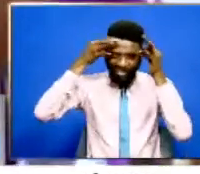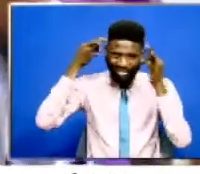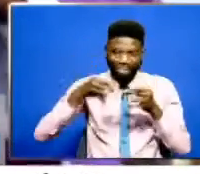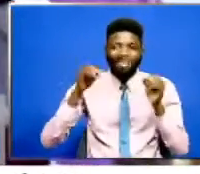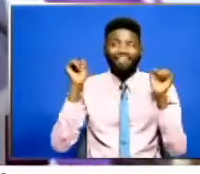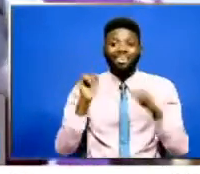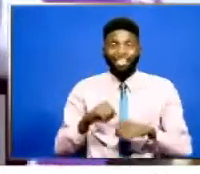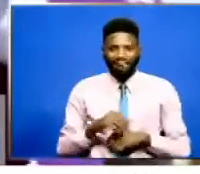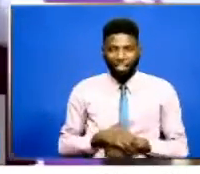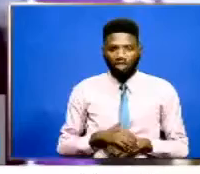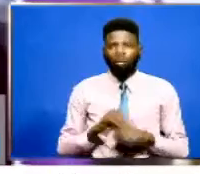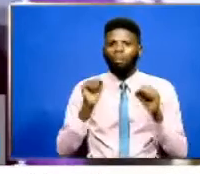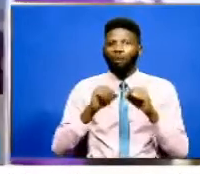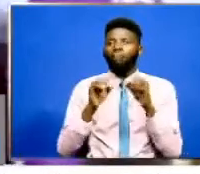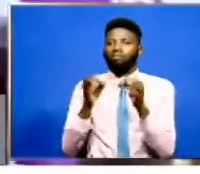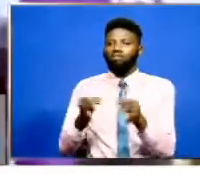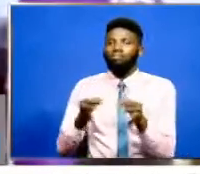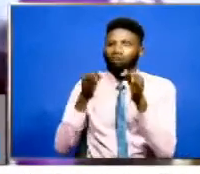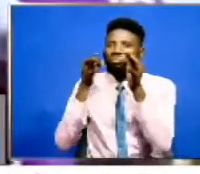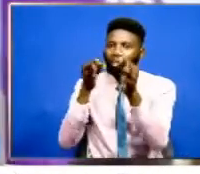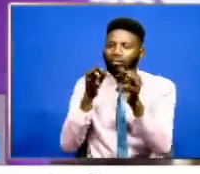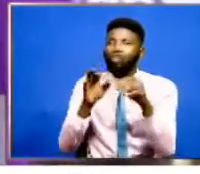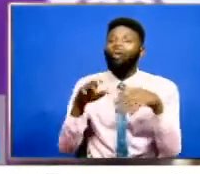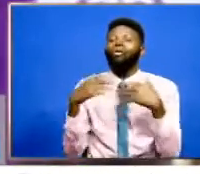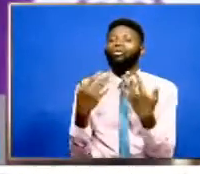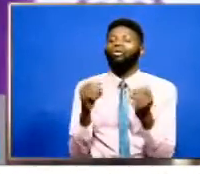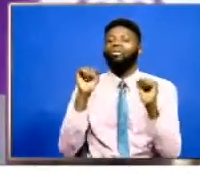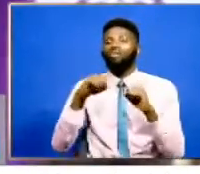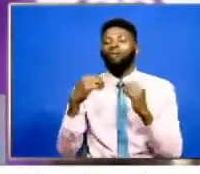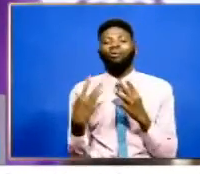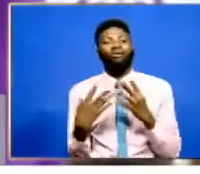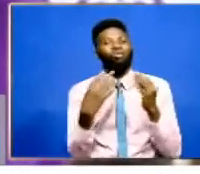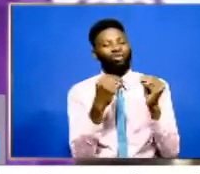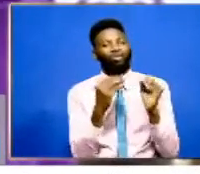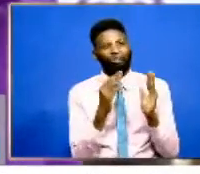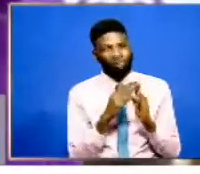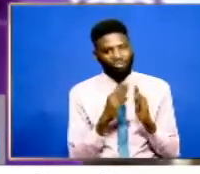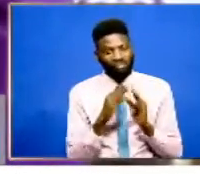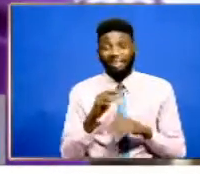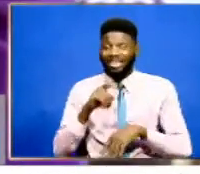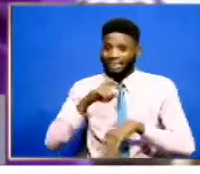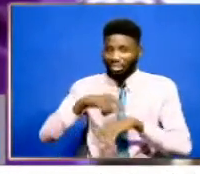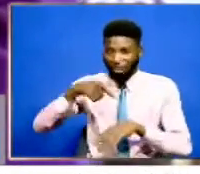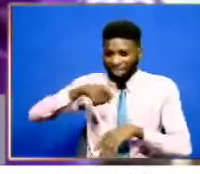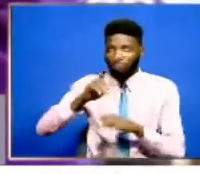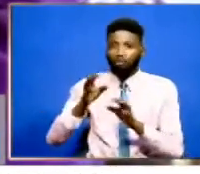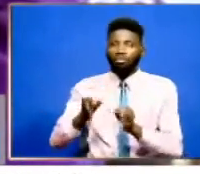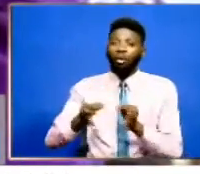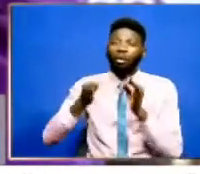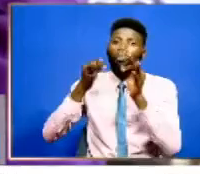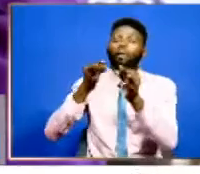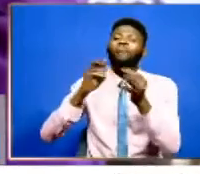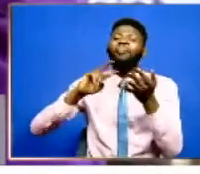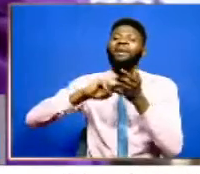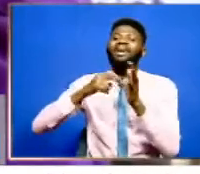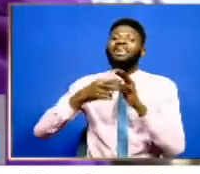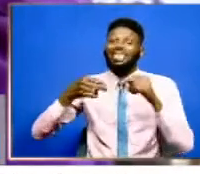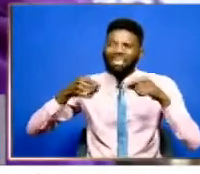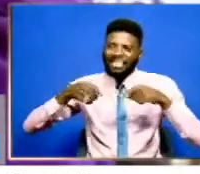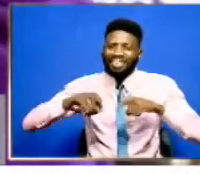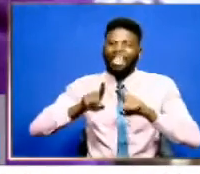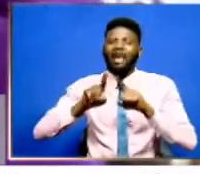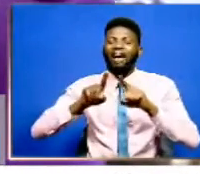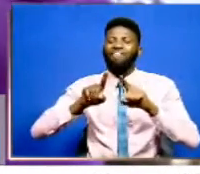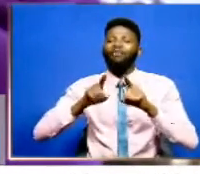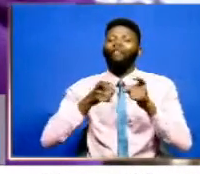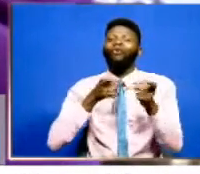postpone or you can go to the right place. The moment you postpone, you are exercising